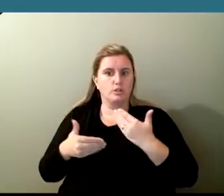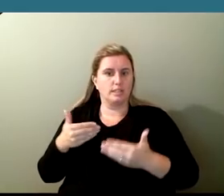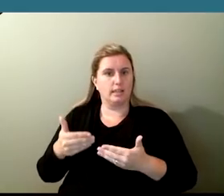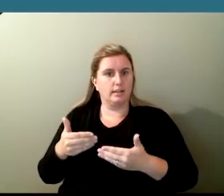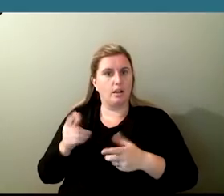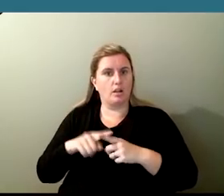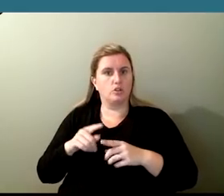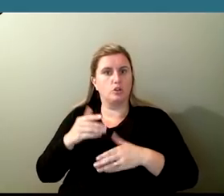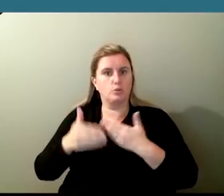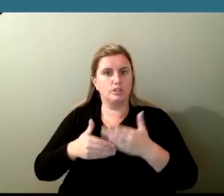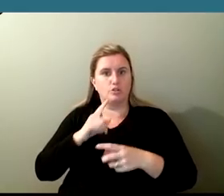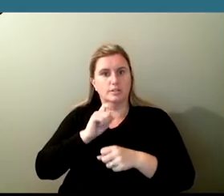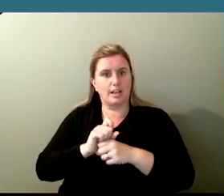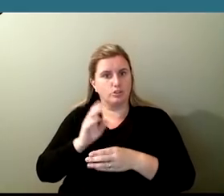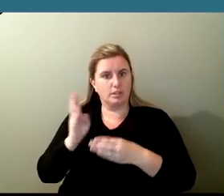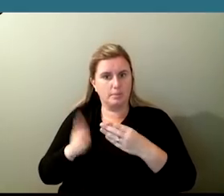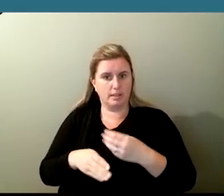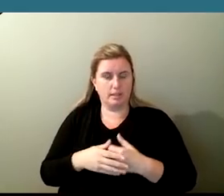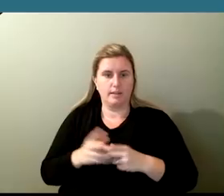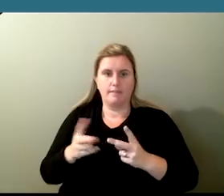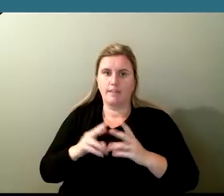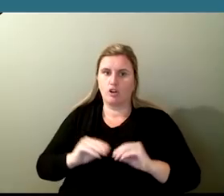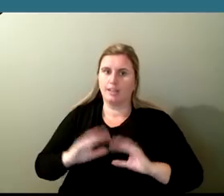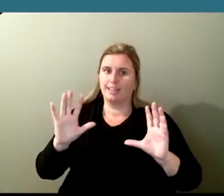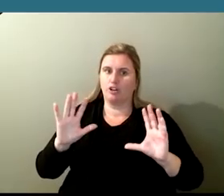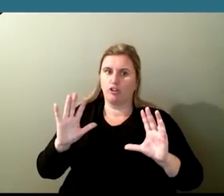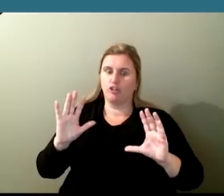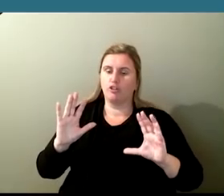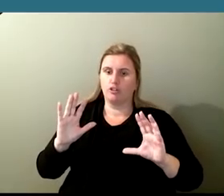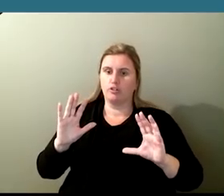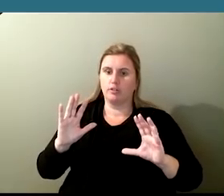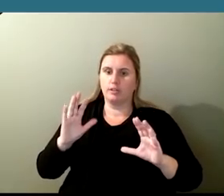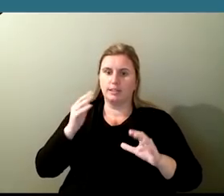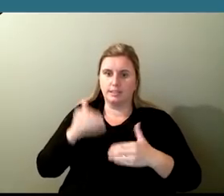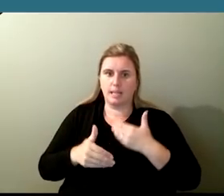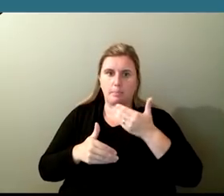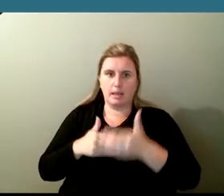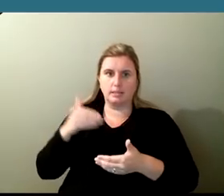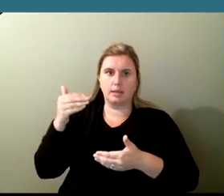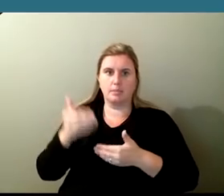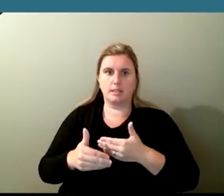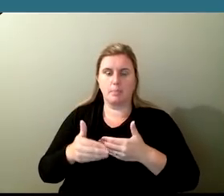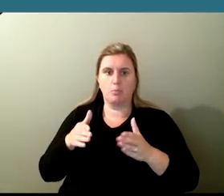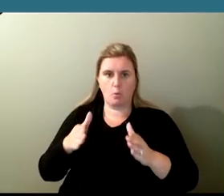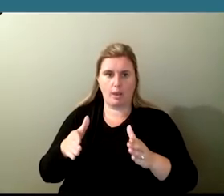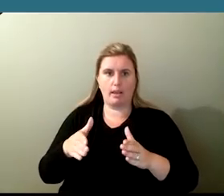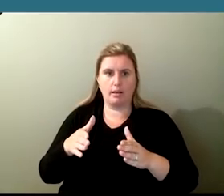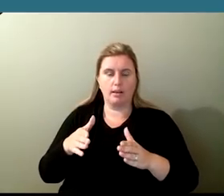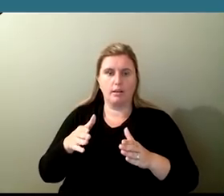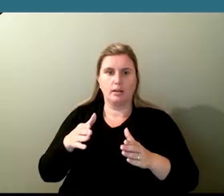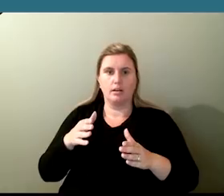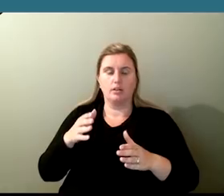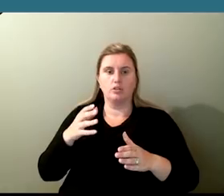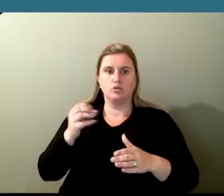the procedure is actually concluded? Very clear in a step-like fashion procedures so